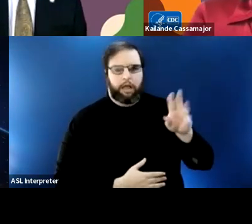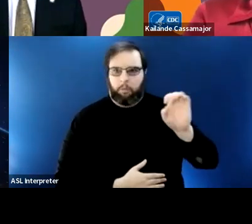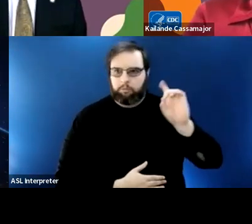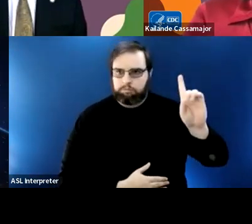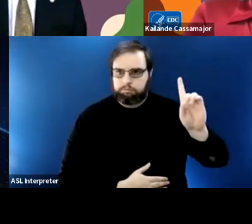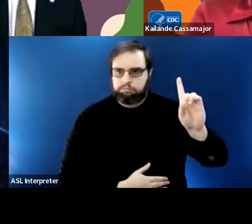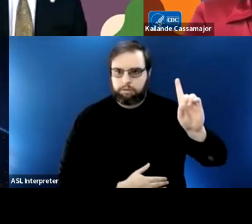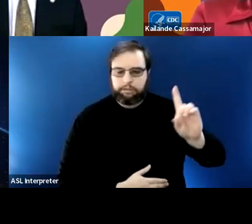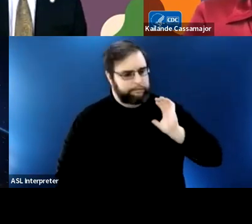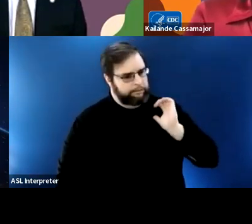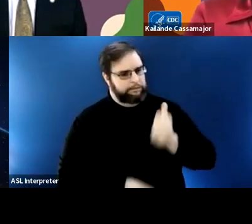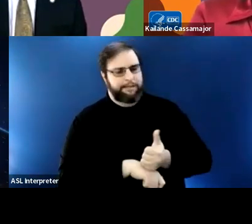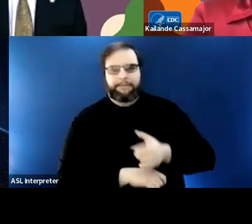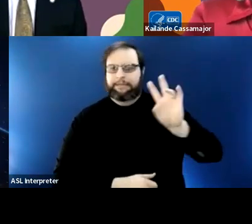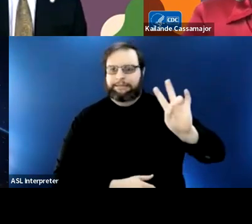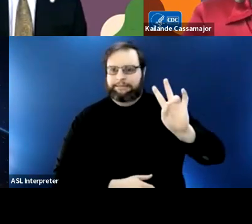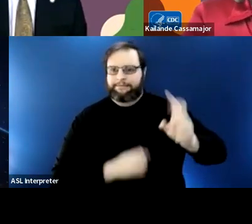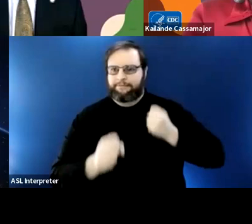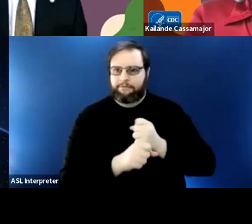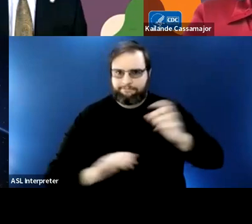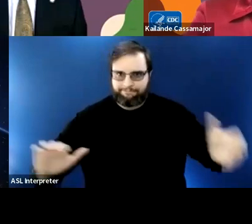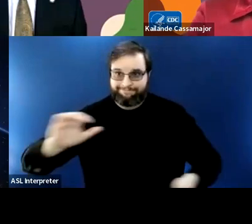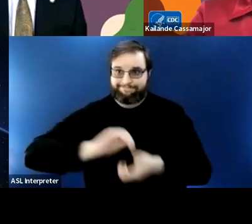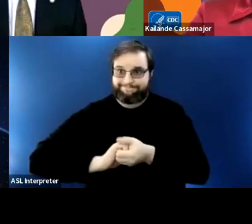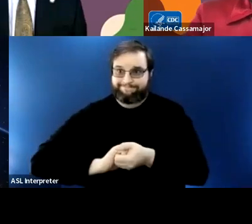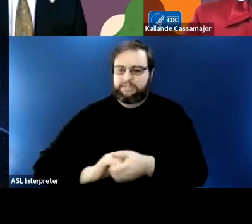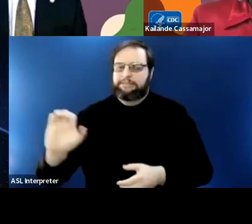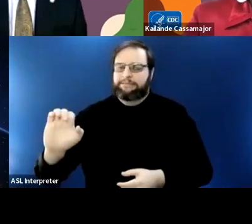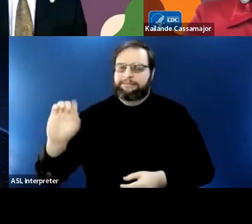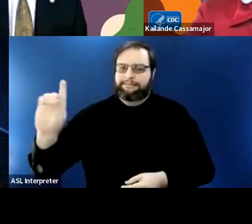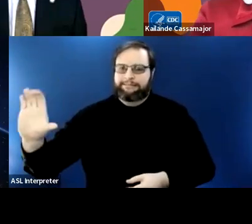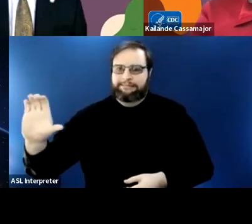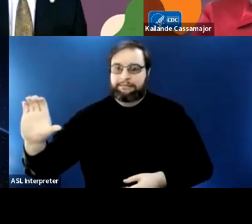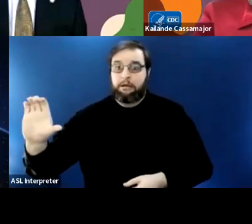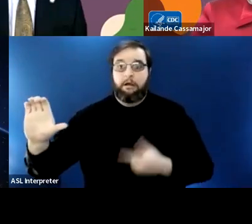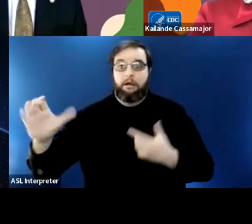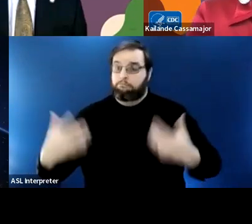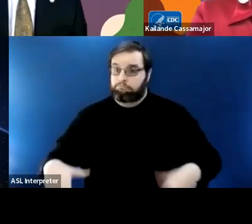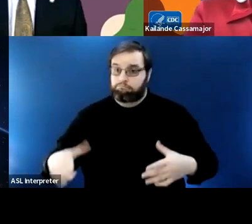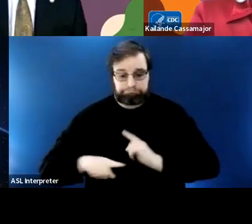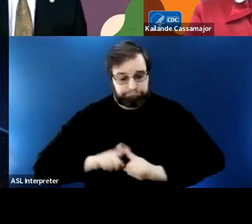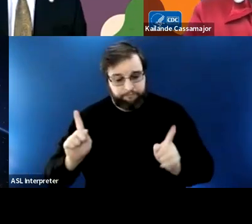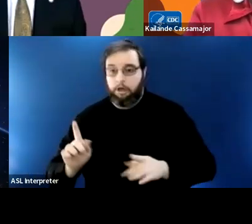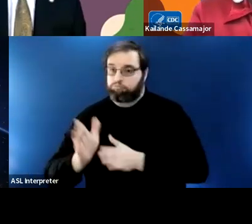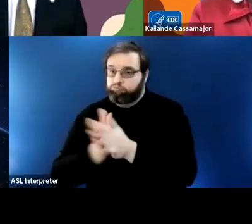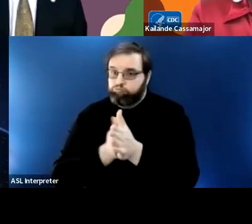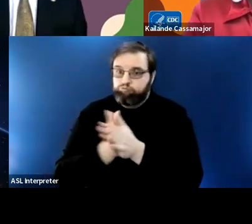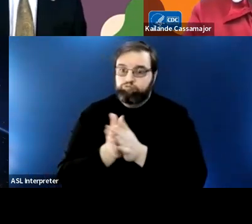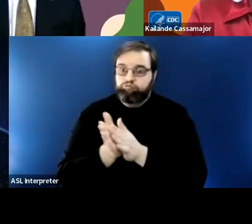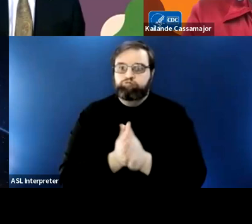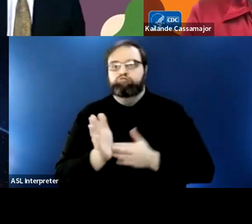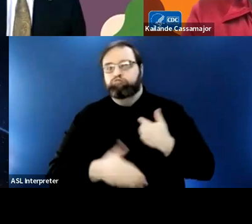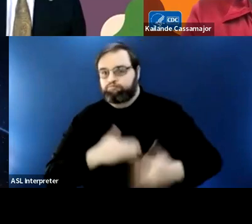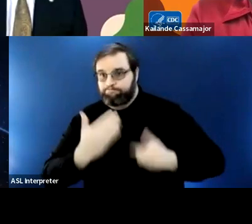off a 7-year partnership with DC that helped implement a series of different community health initiatives that